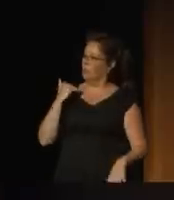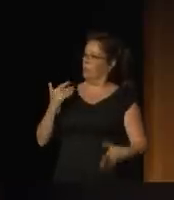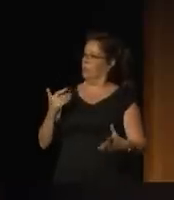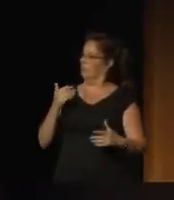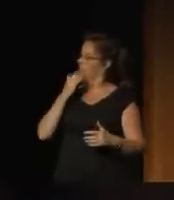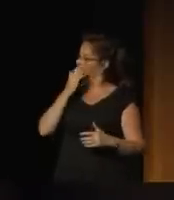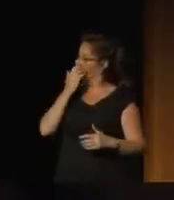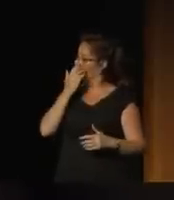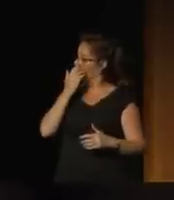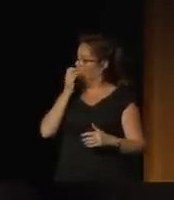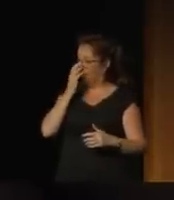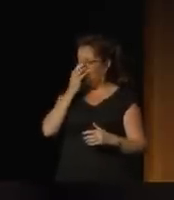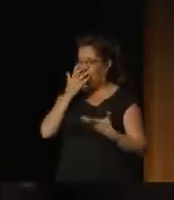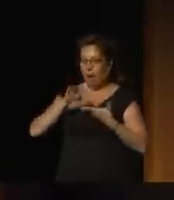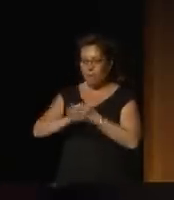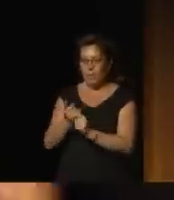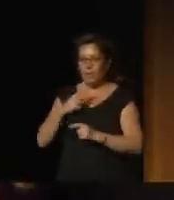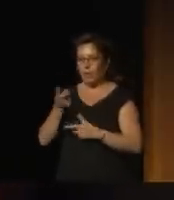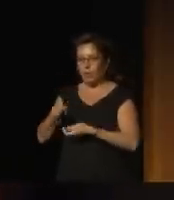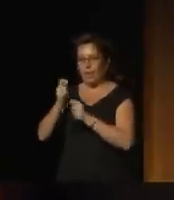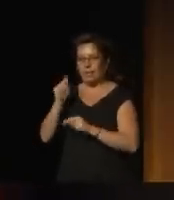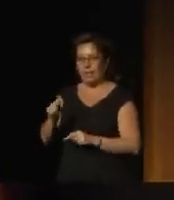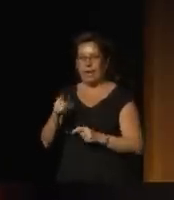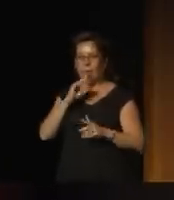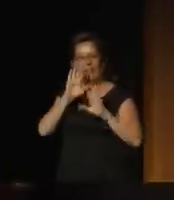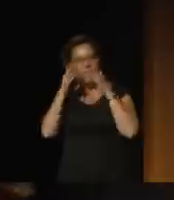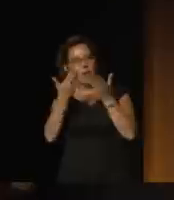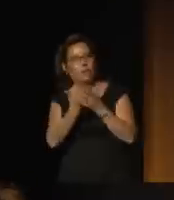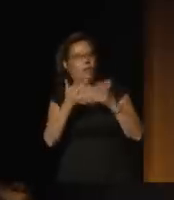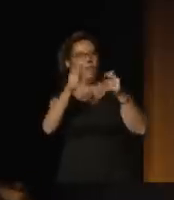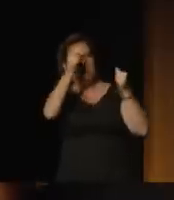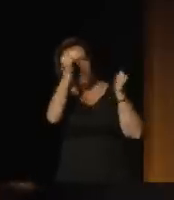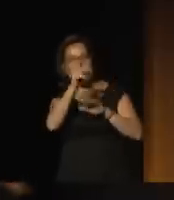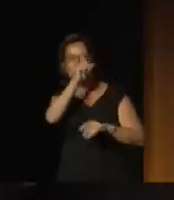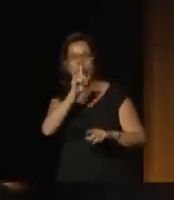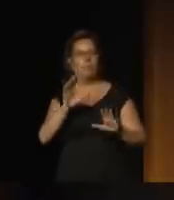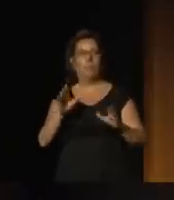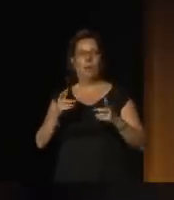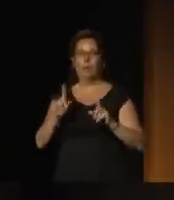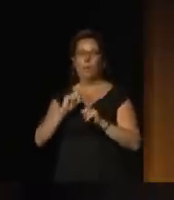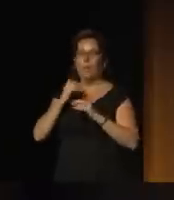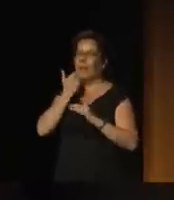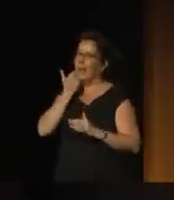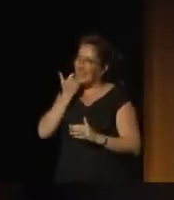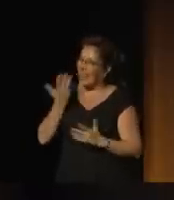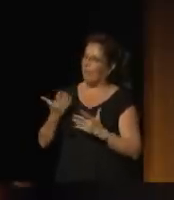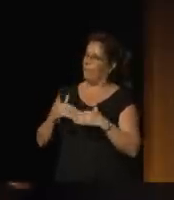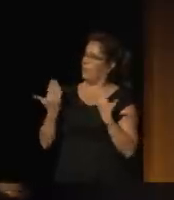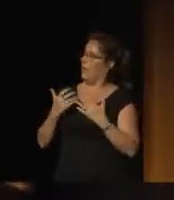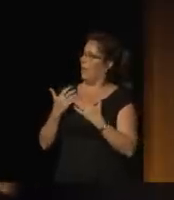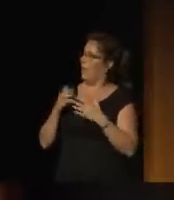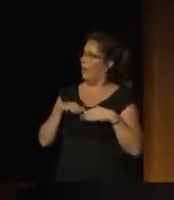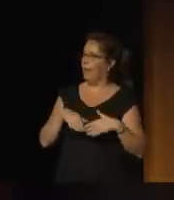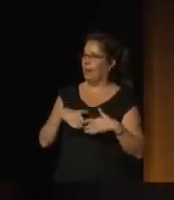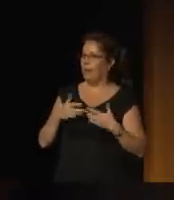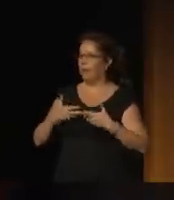talking to you, bringing it up, because I thought it was really important, because we focus on these celebrities, but we kind of gets lost in the conversation about the average woman.